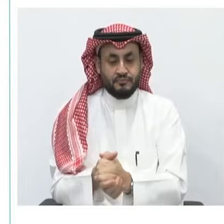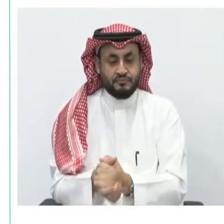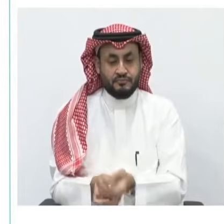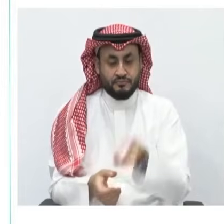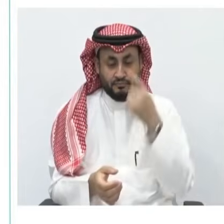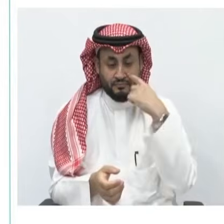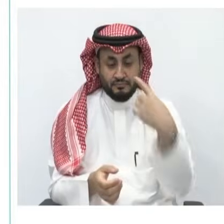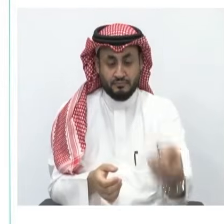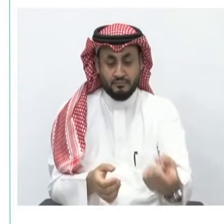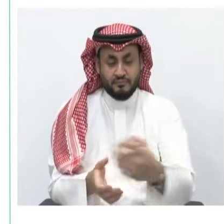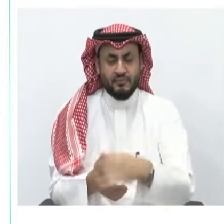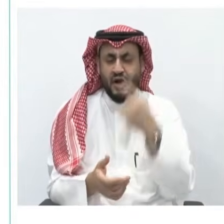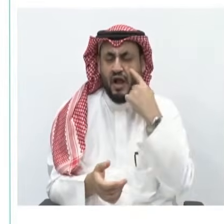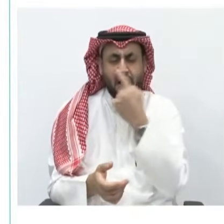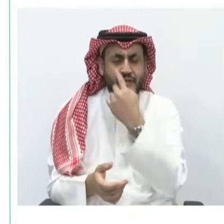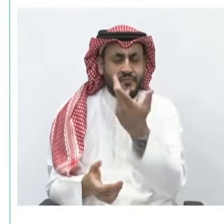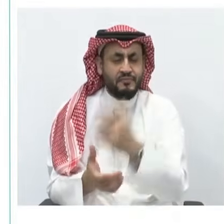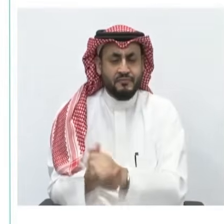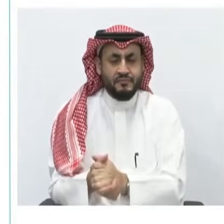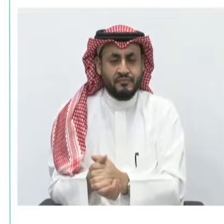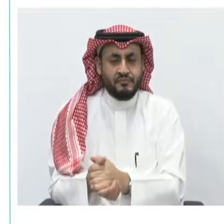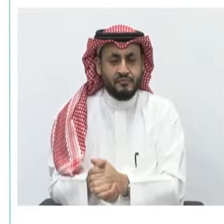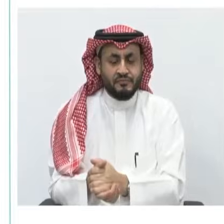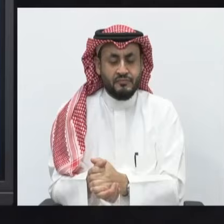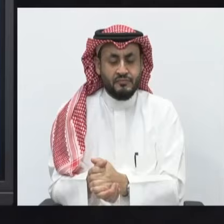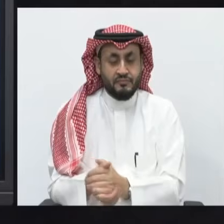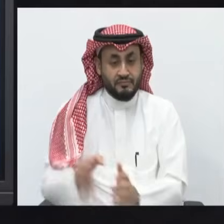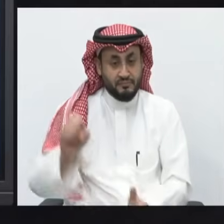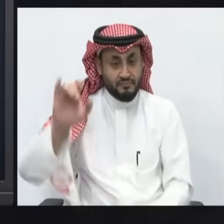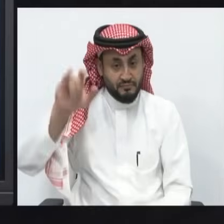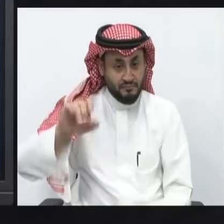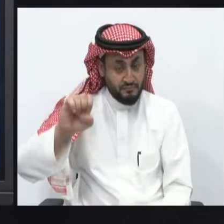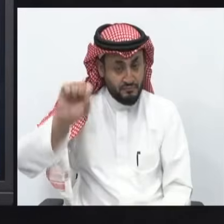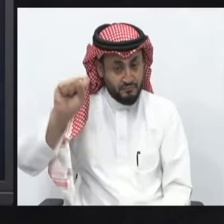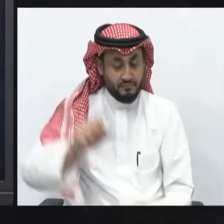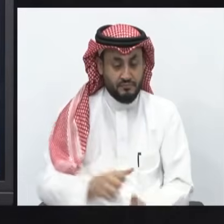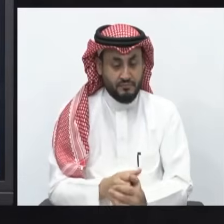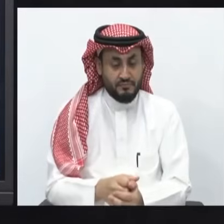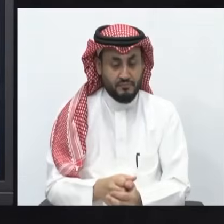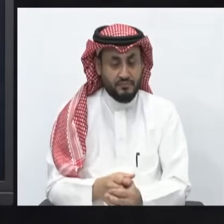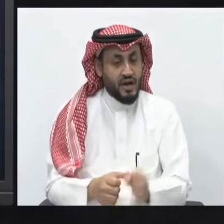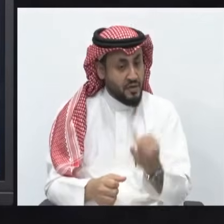what about, what is this? Yes, we call it eye. And we